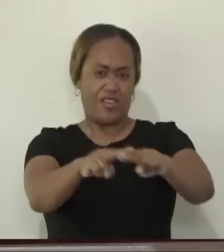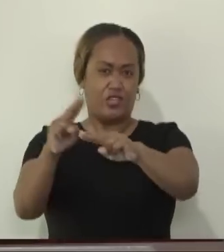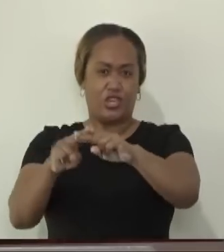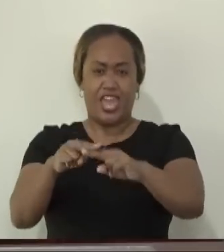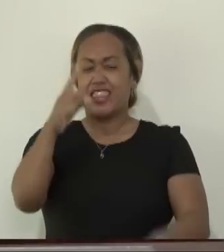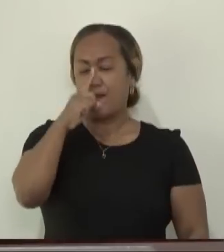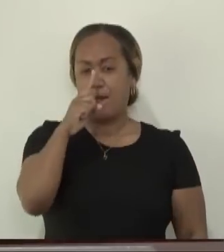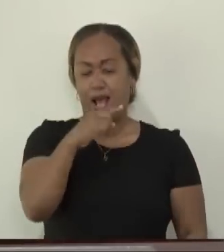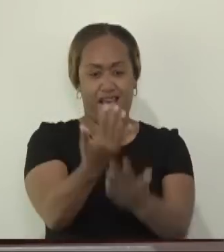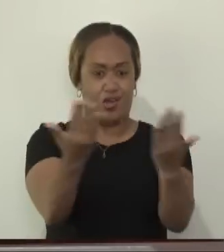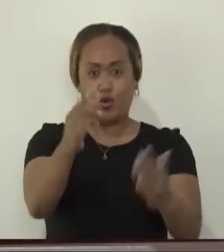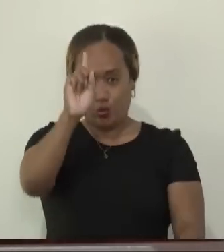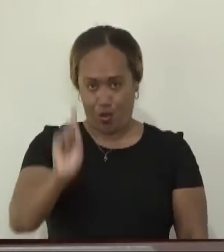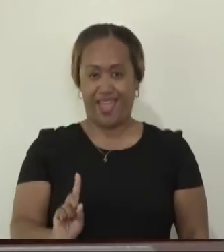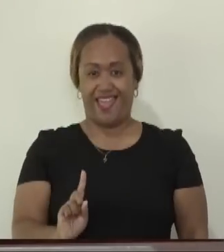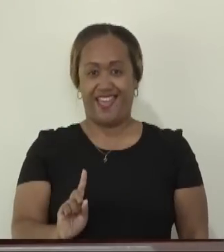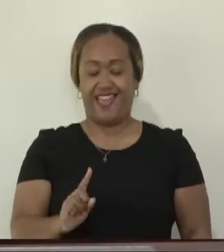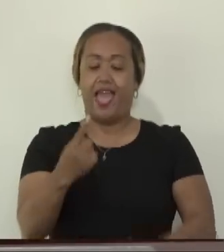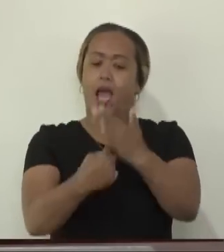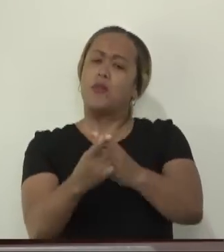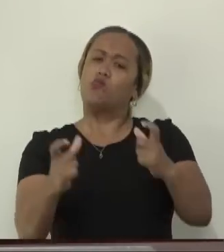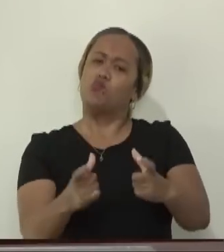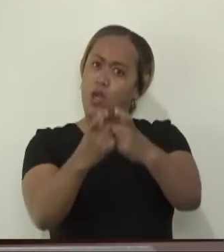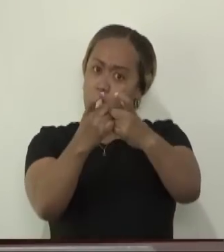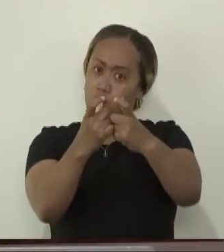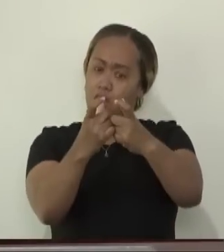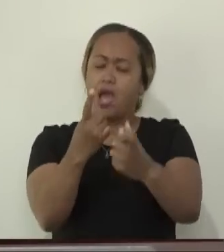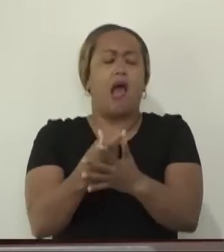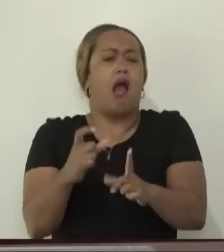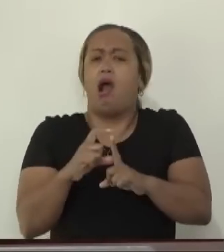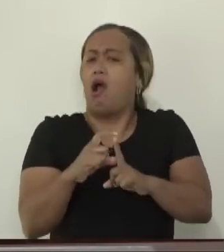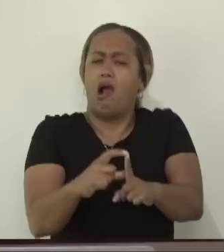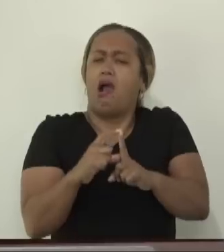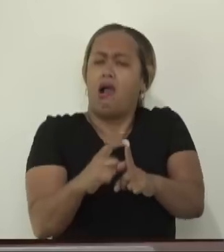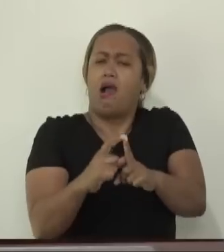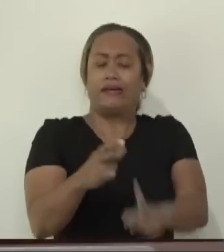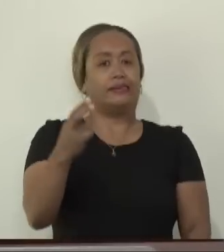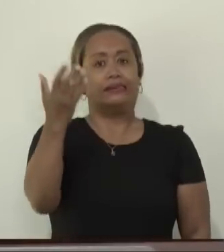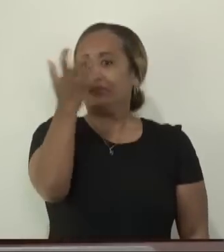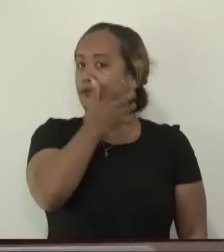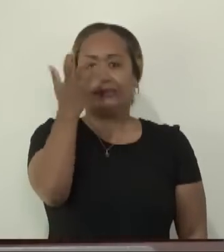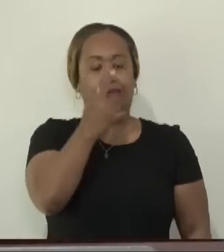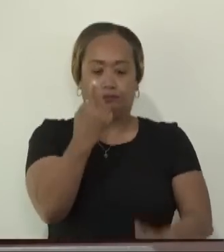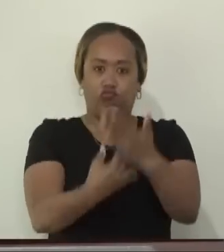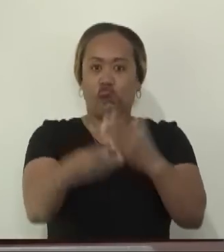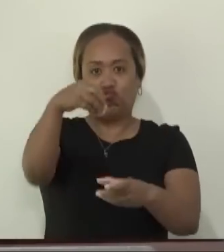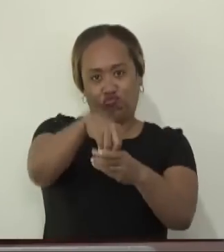her people today. The challenges, the difficulties, and dangers are